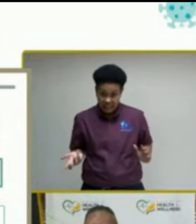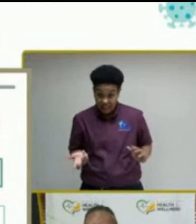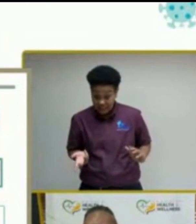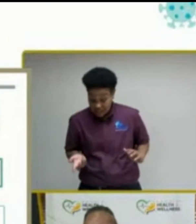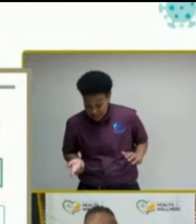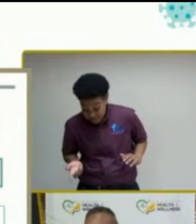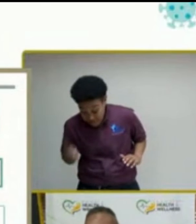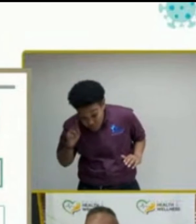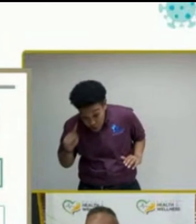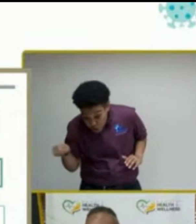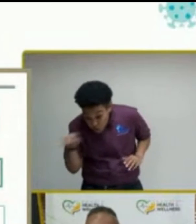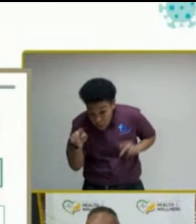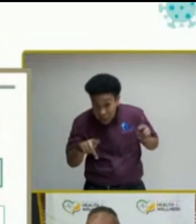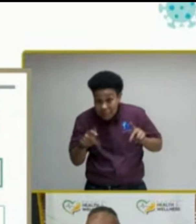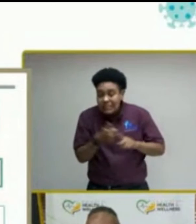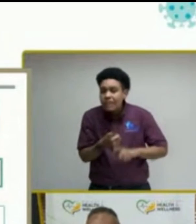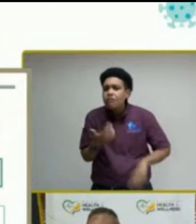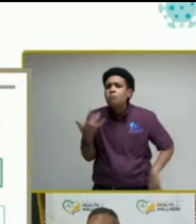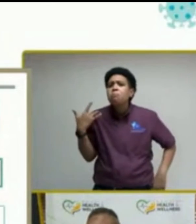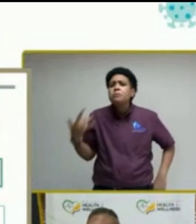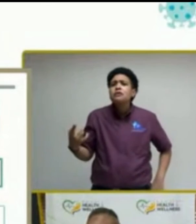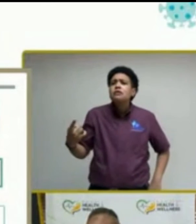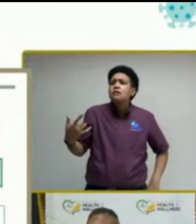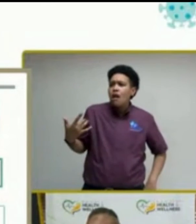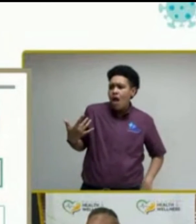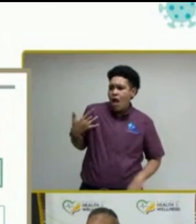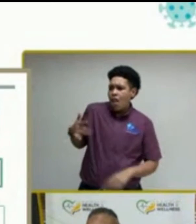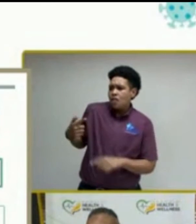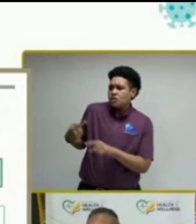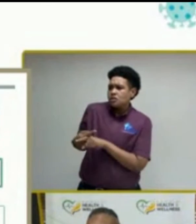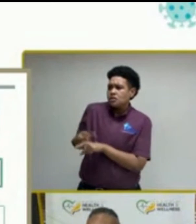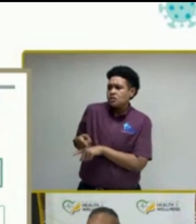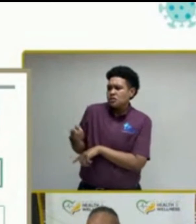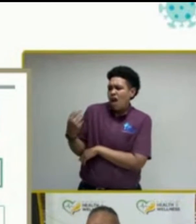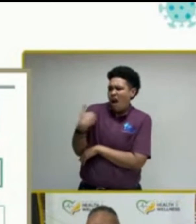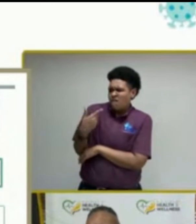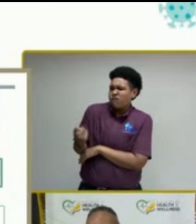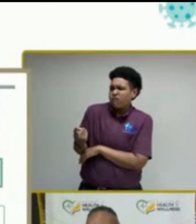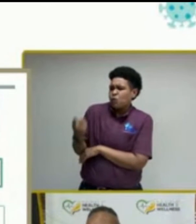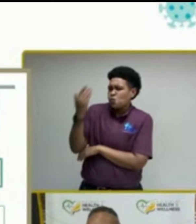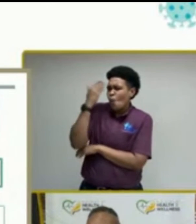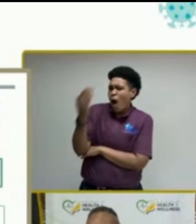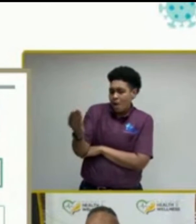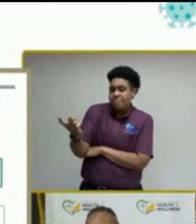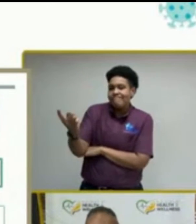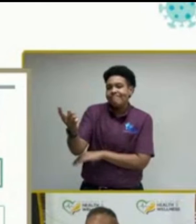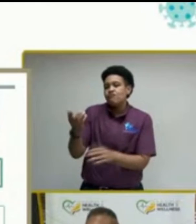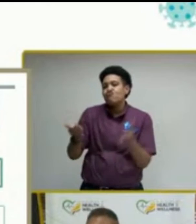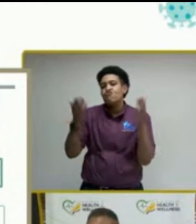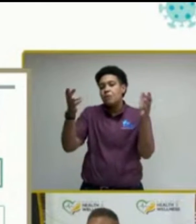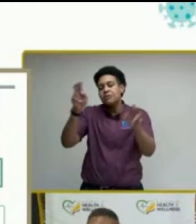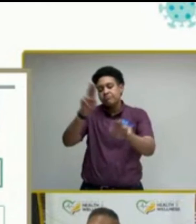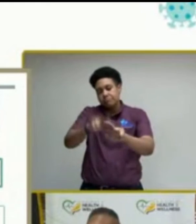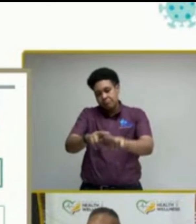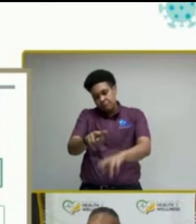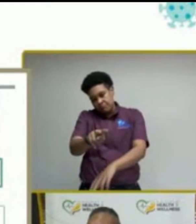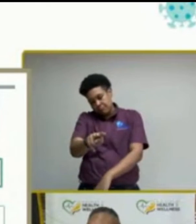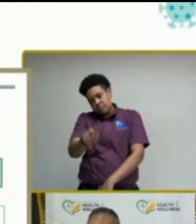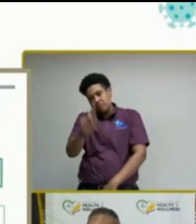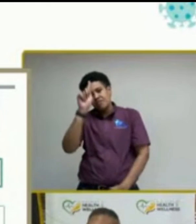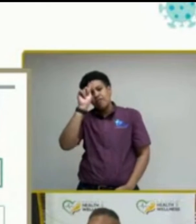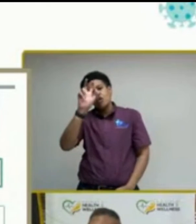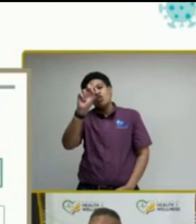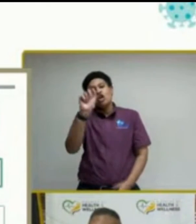for those persons who have histories of allergic response, the recommendation is that they be observed for